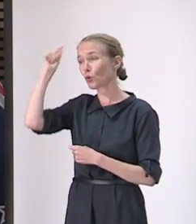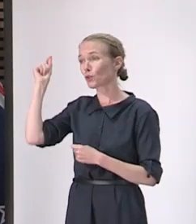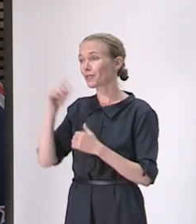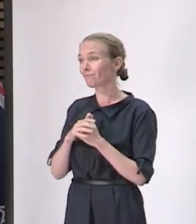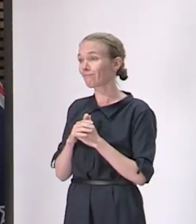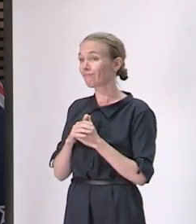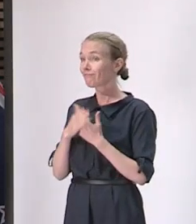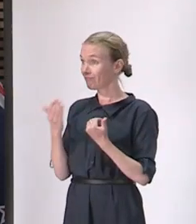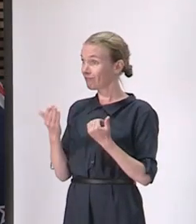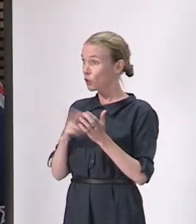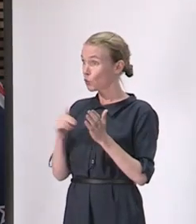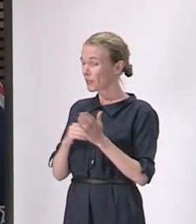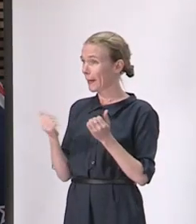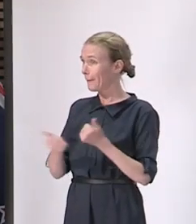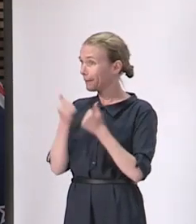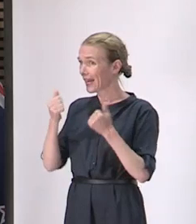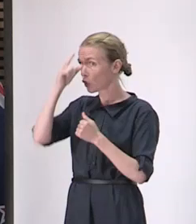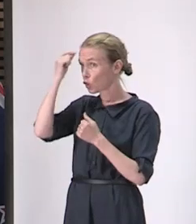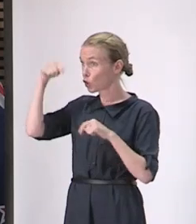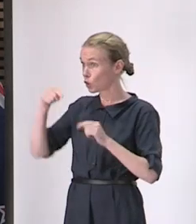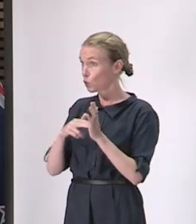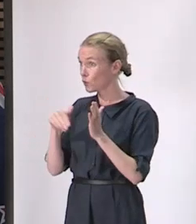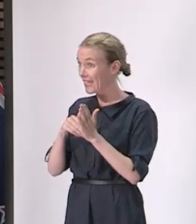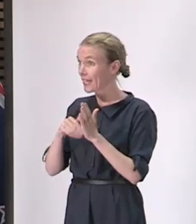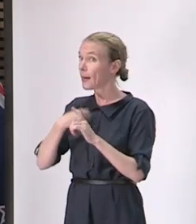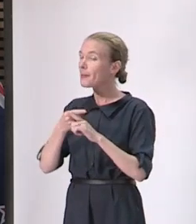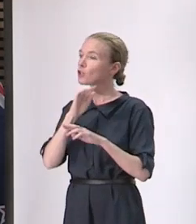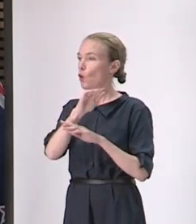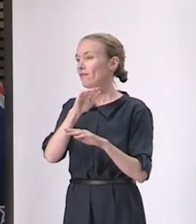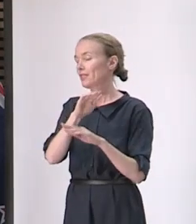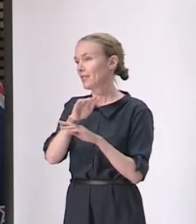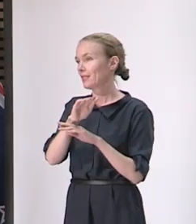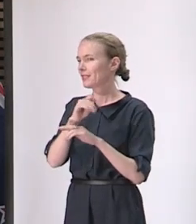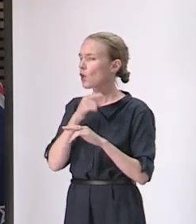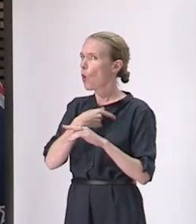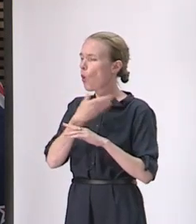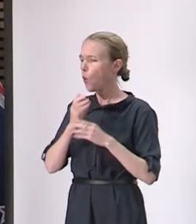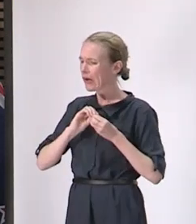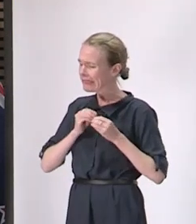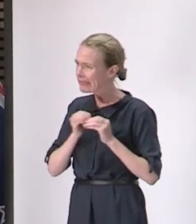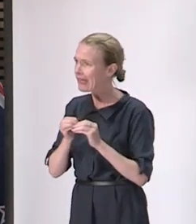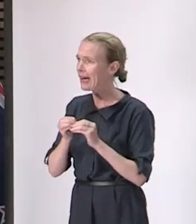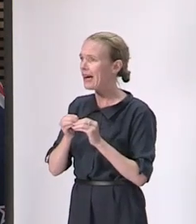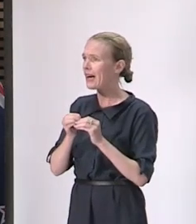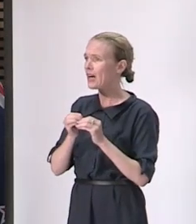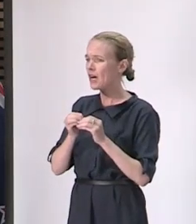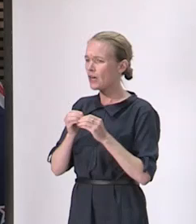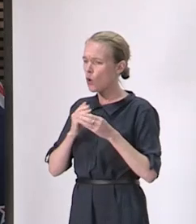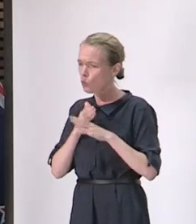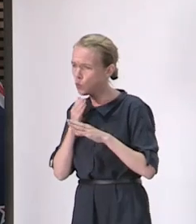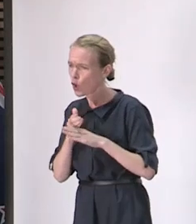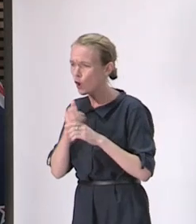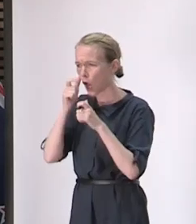workforce trained in New Zealand, working abroad, and who are doing the hard yards through this pandemic as well. And we want to acknowledge all of the